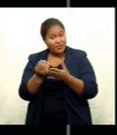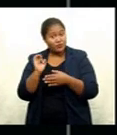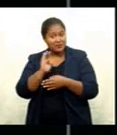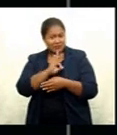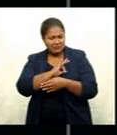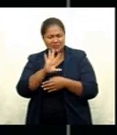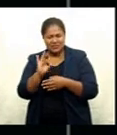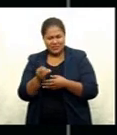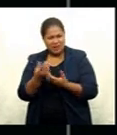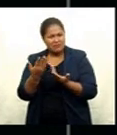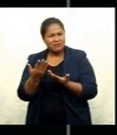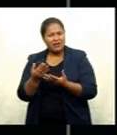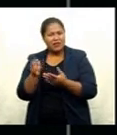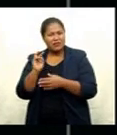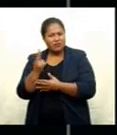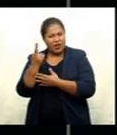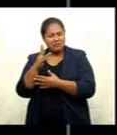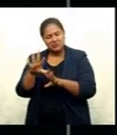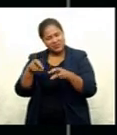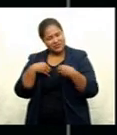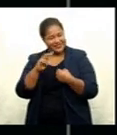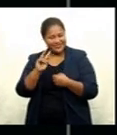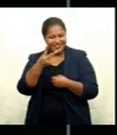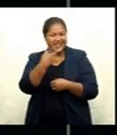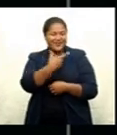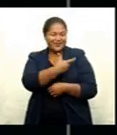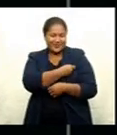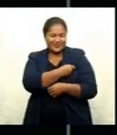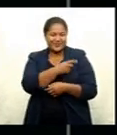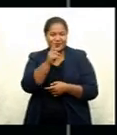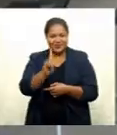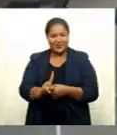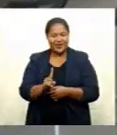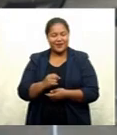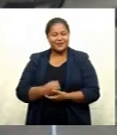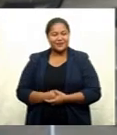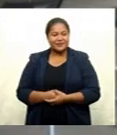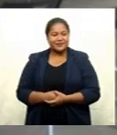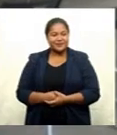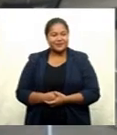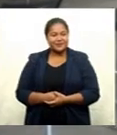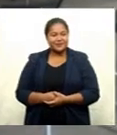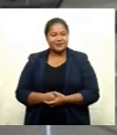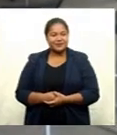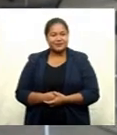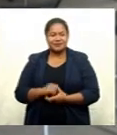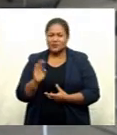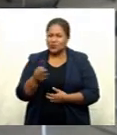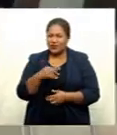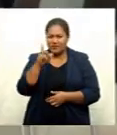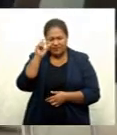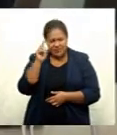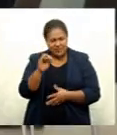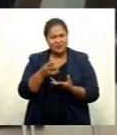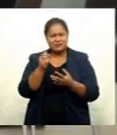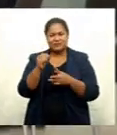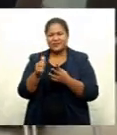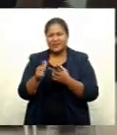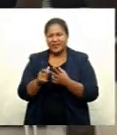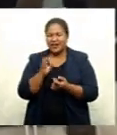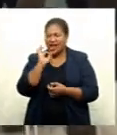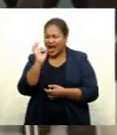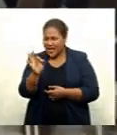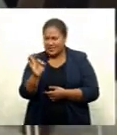diplomats, received their second dose of the AstraZeneca vaccine today. Eligible Fijians are once again being urged to